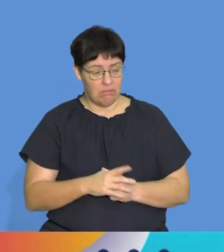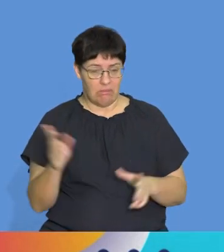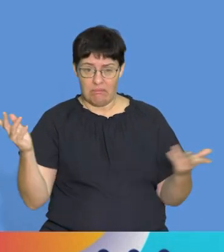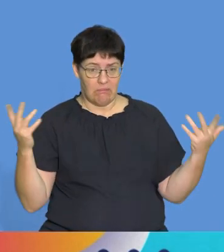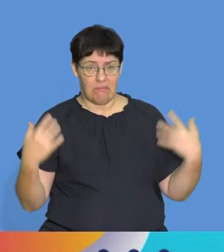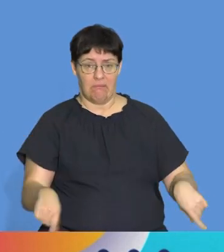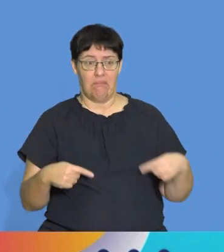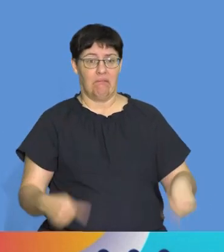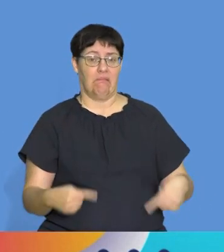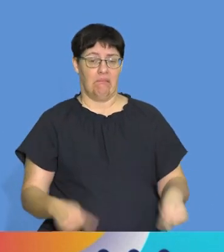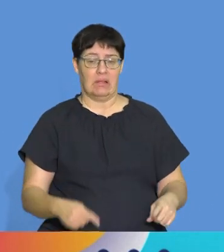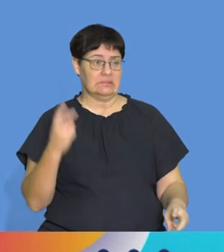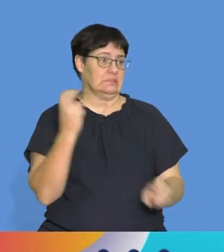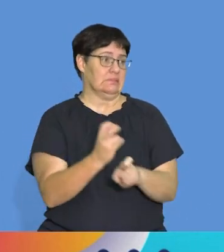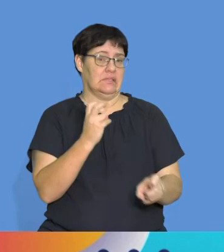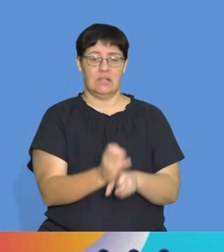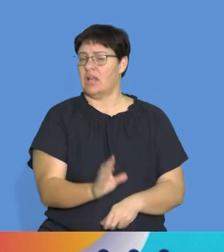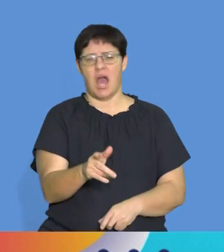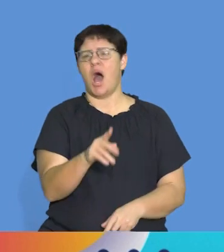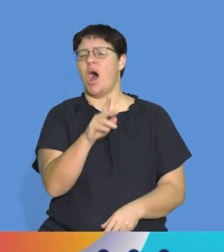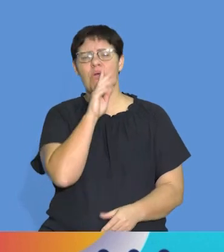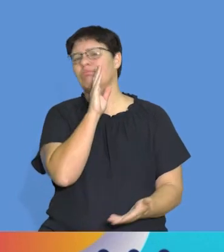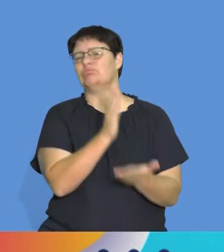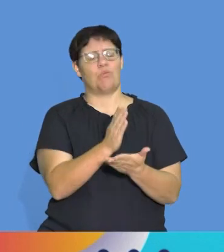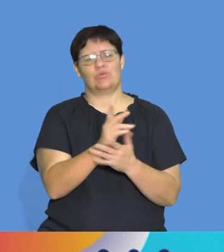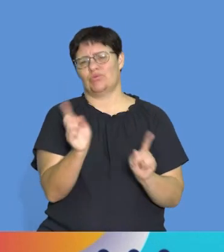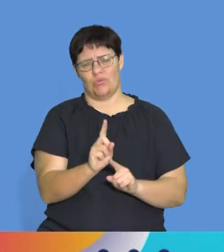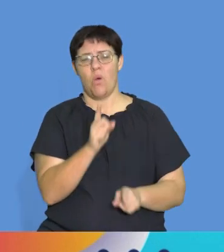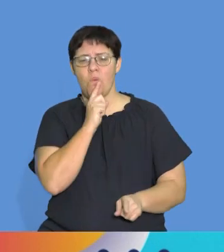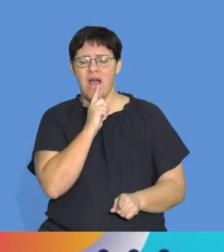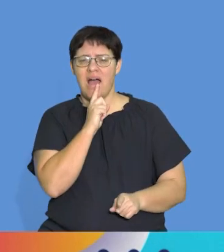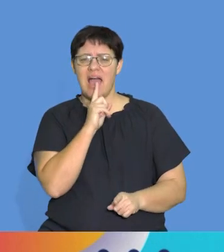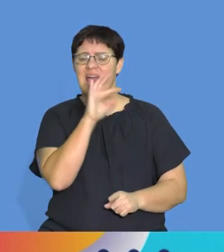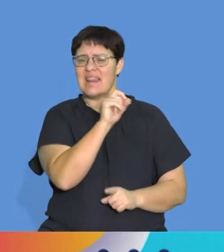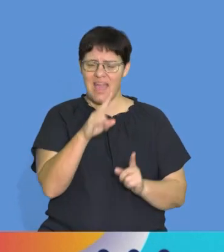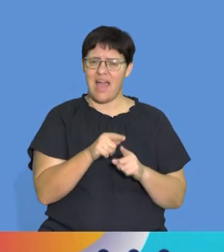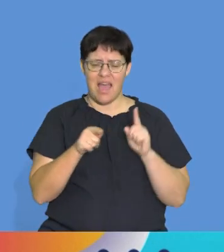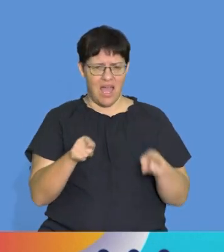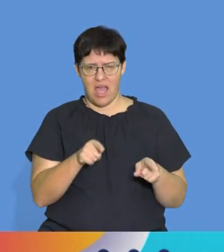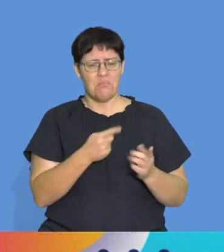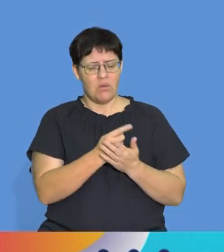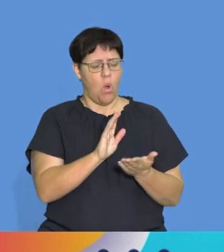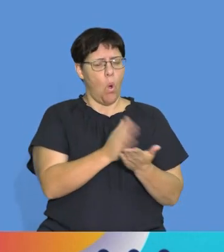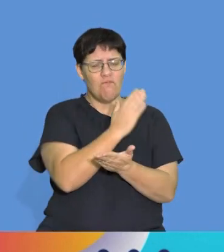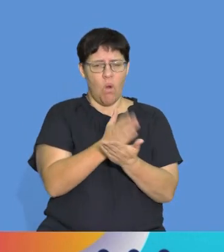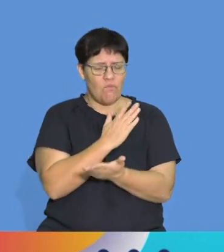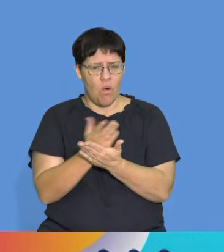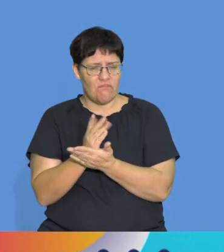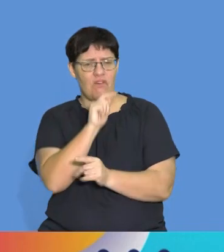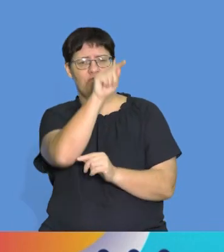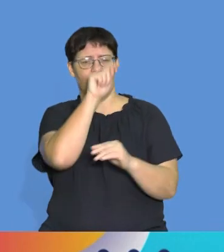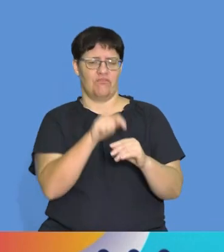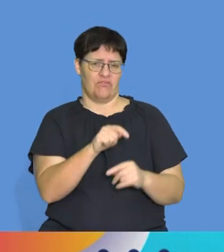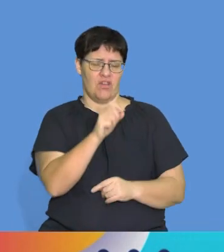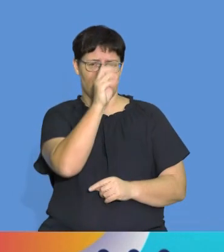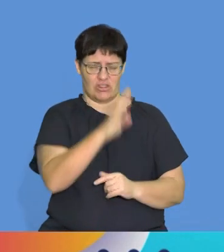is, it's really not, I promise you, because it's linear equations. When you get rid of all the fractions, you will end up